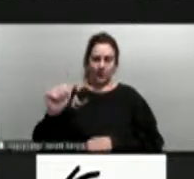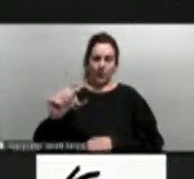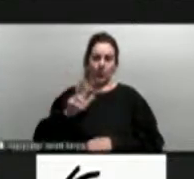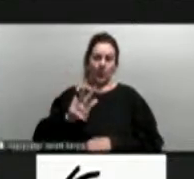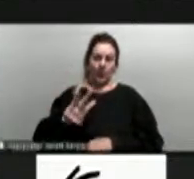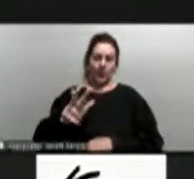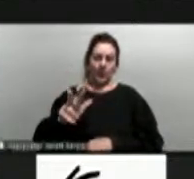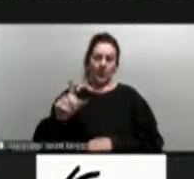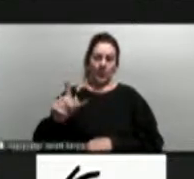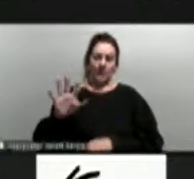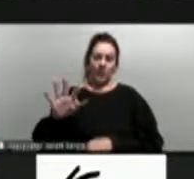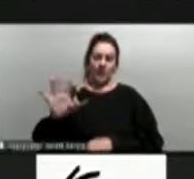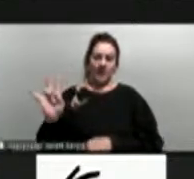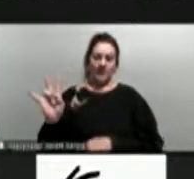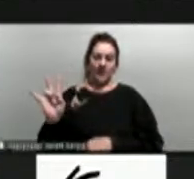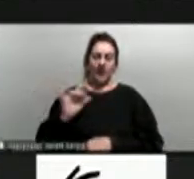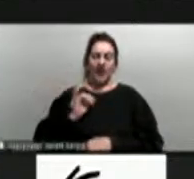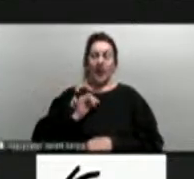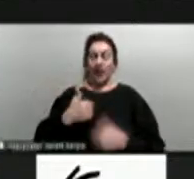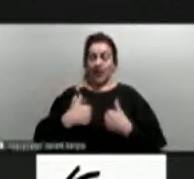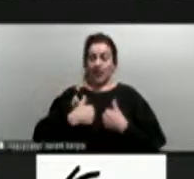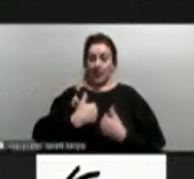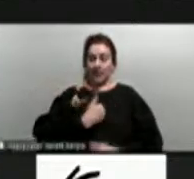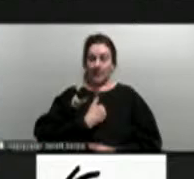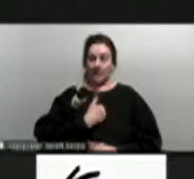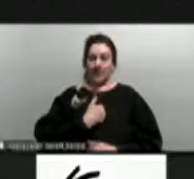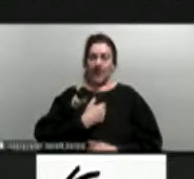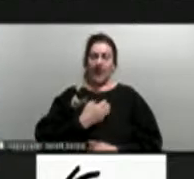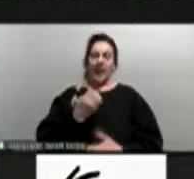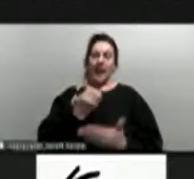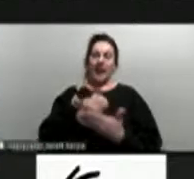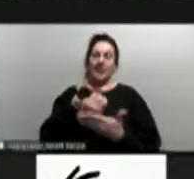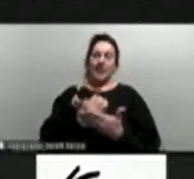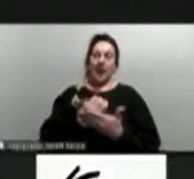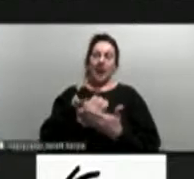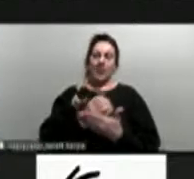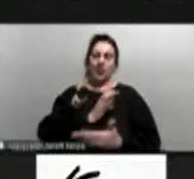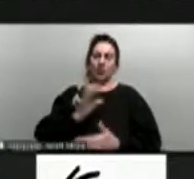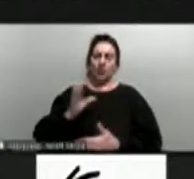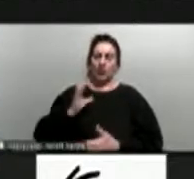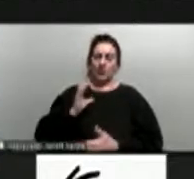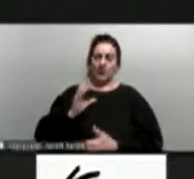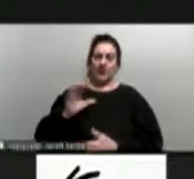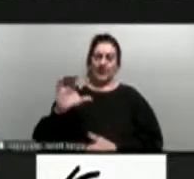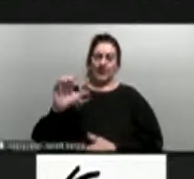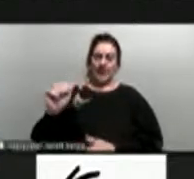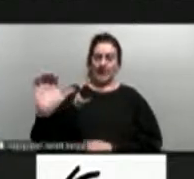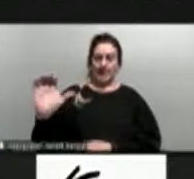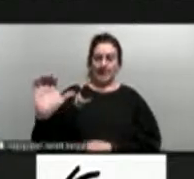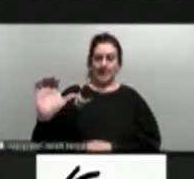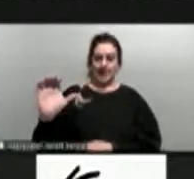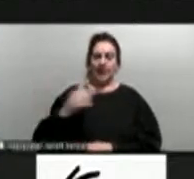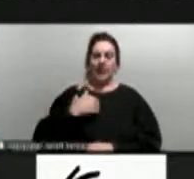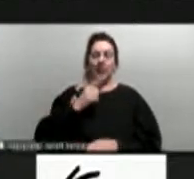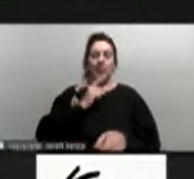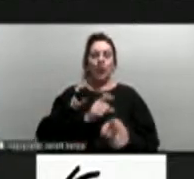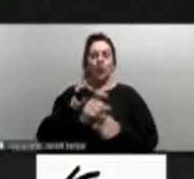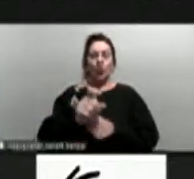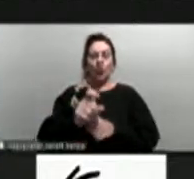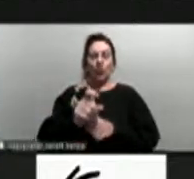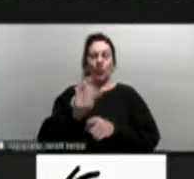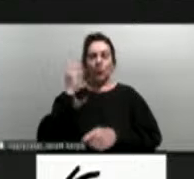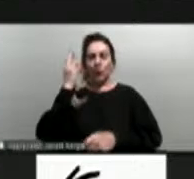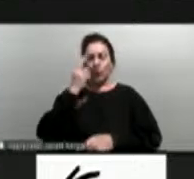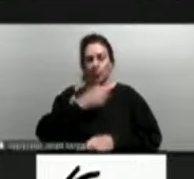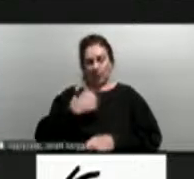33147. I am the Economic Development Chairman of the Model City CAC. I'm calling because we have